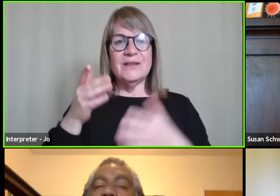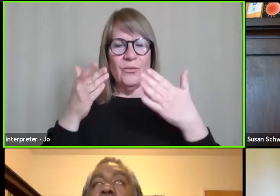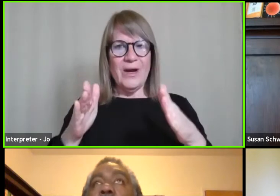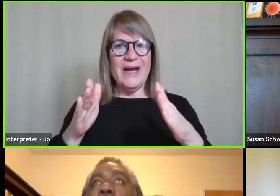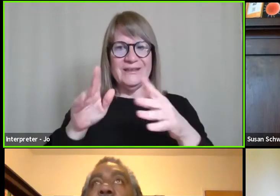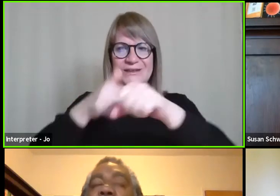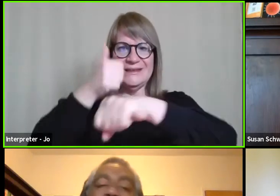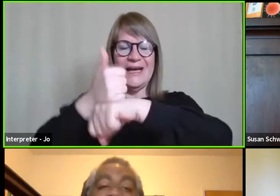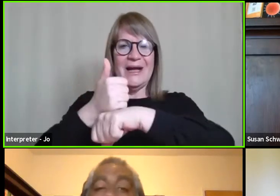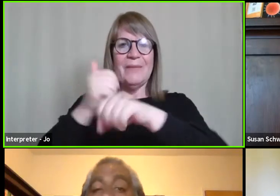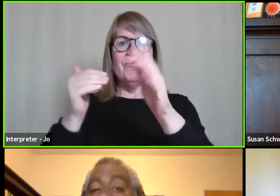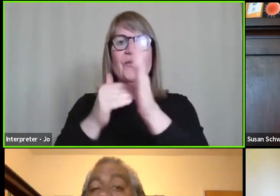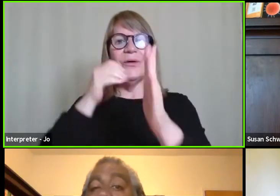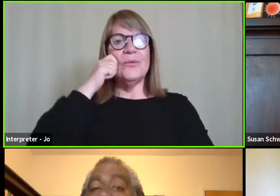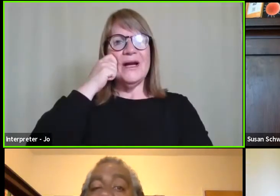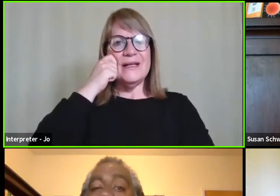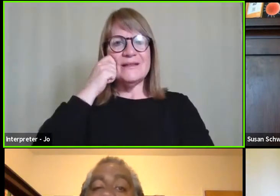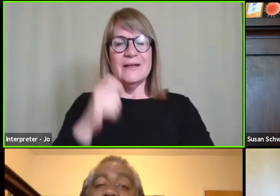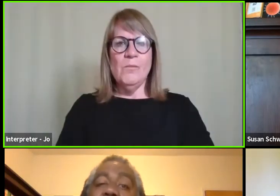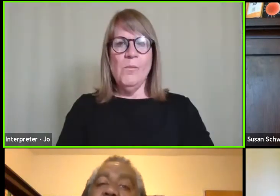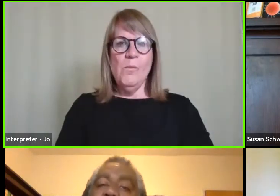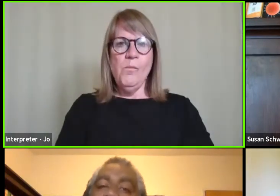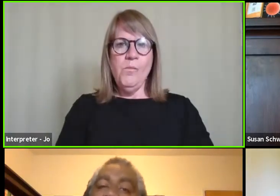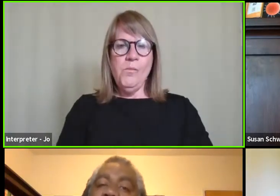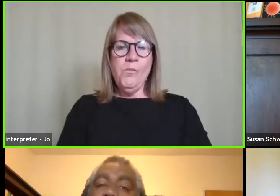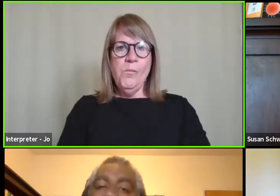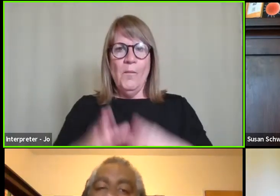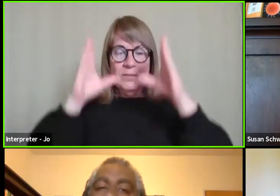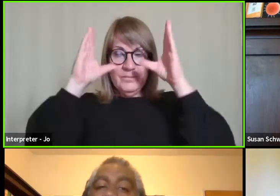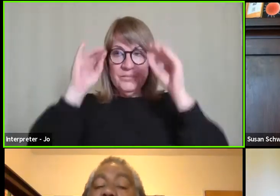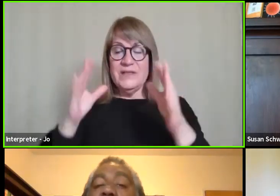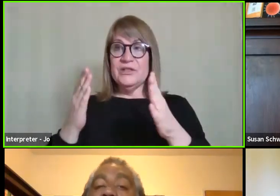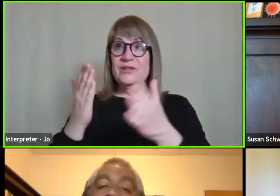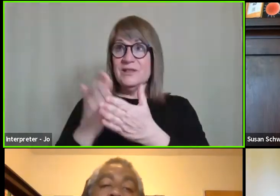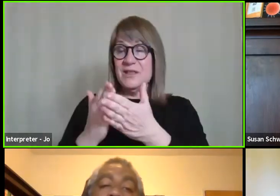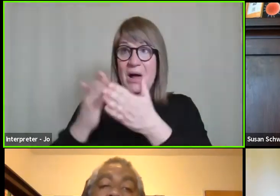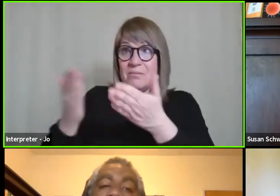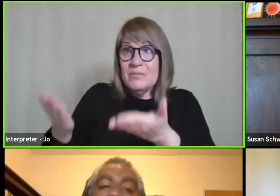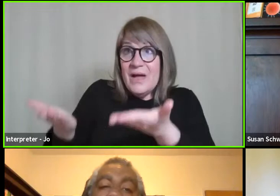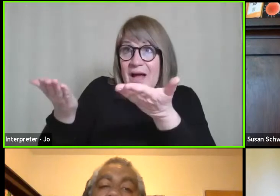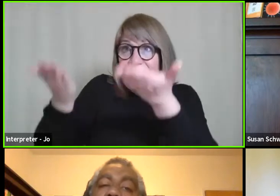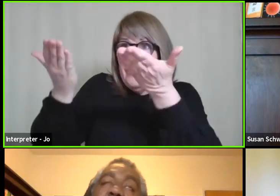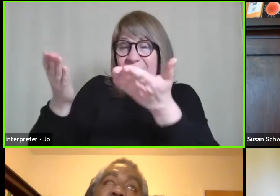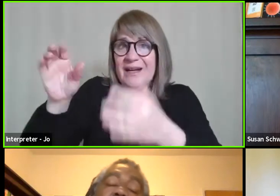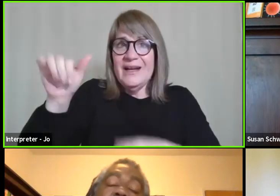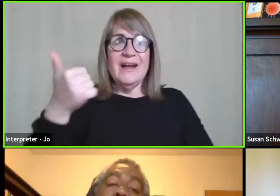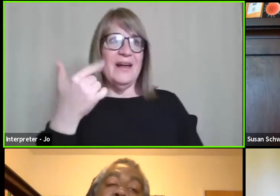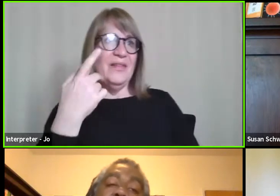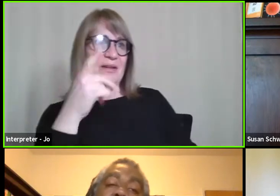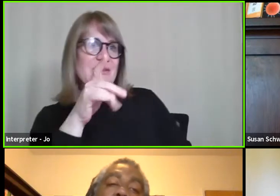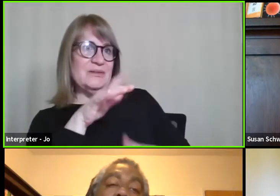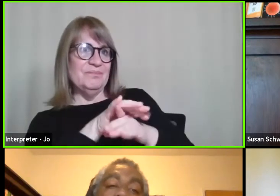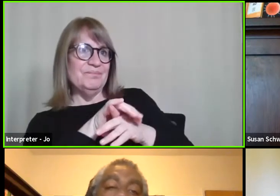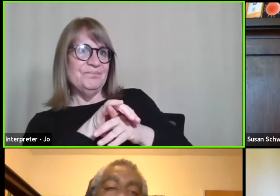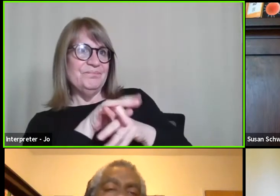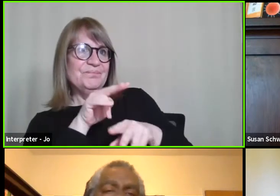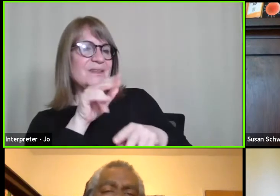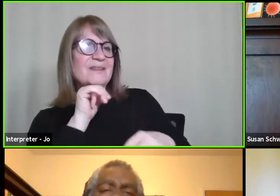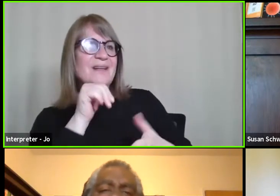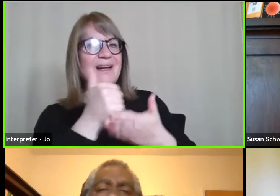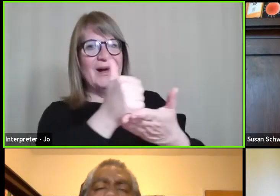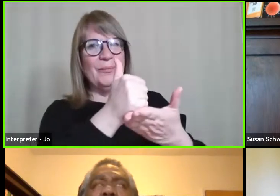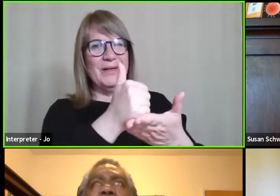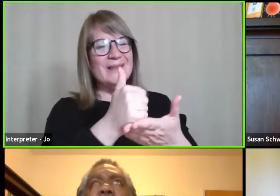said students on paths they they elevate some and subjugate others but they do so in ways that are very predictable